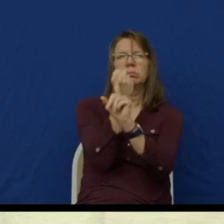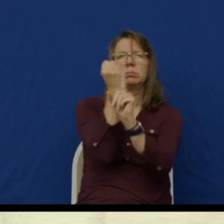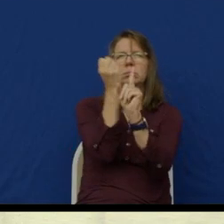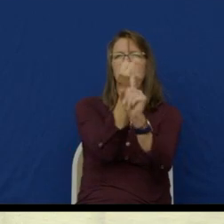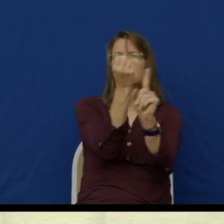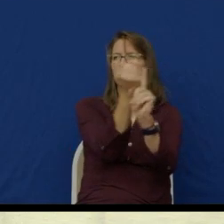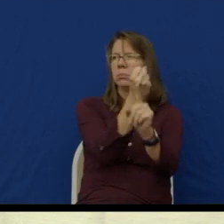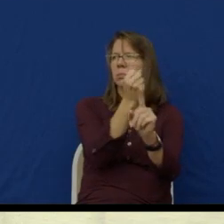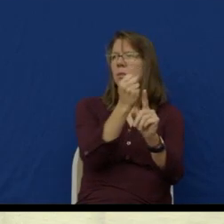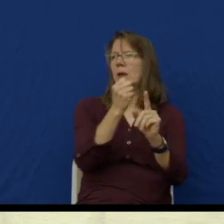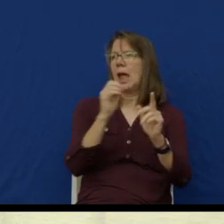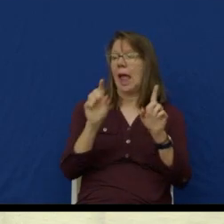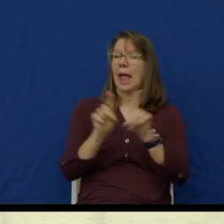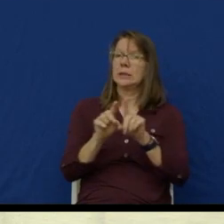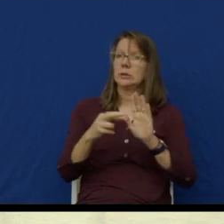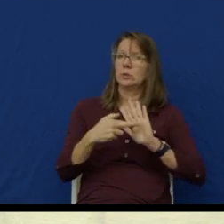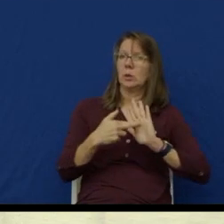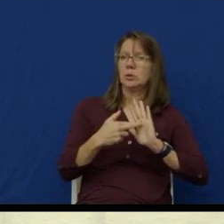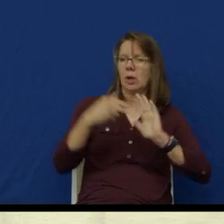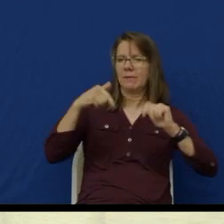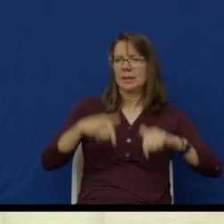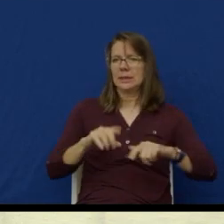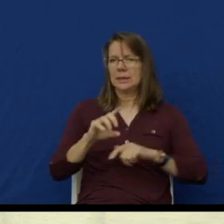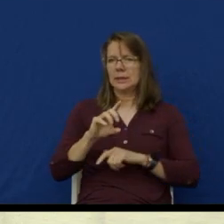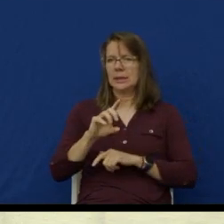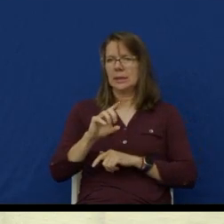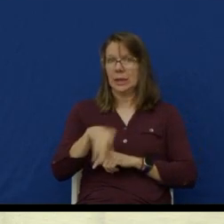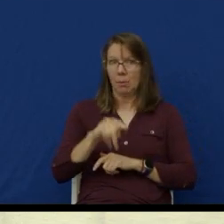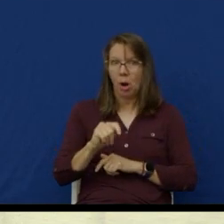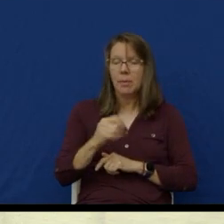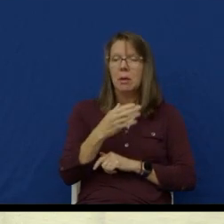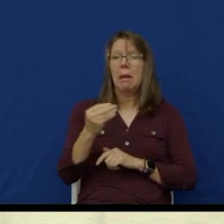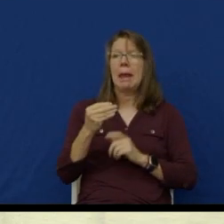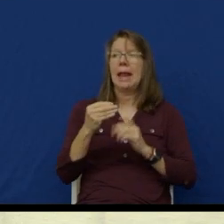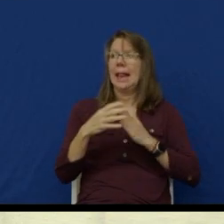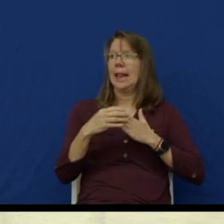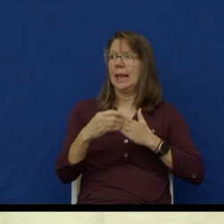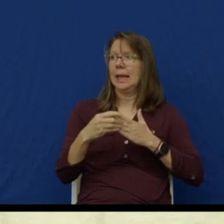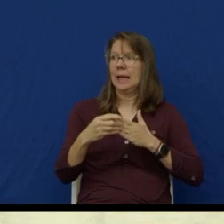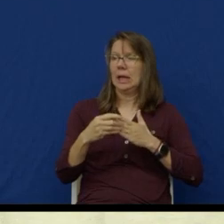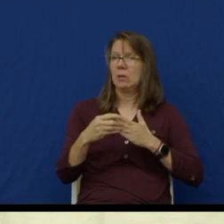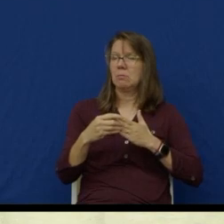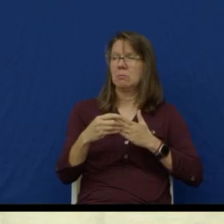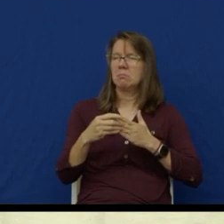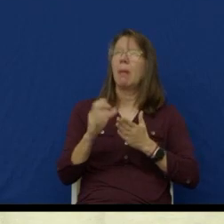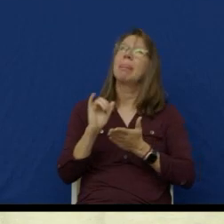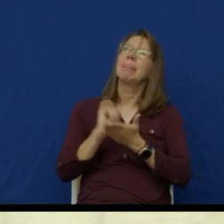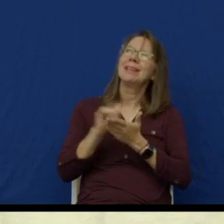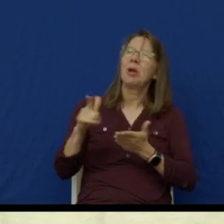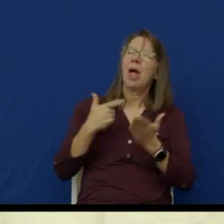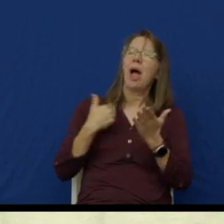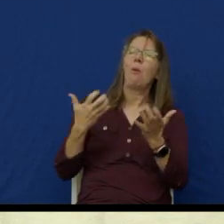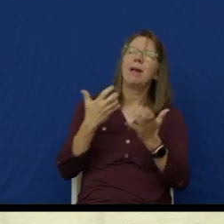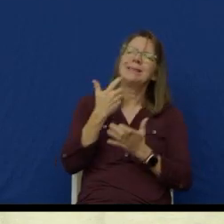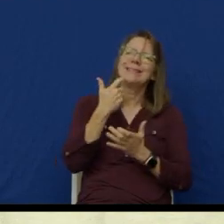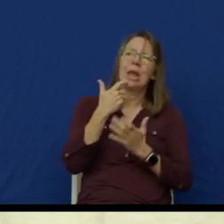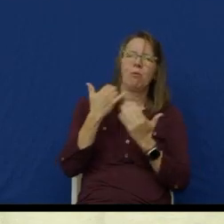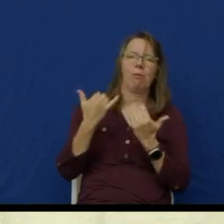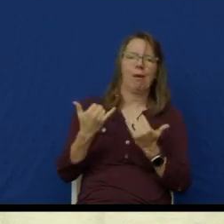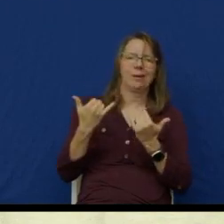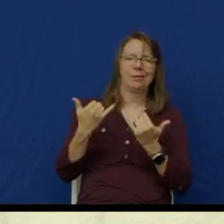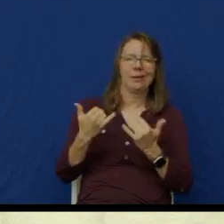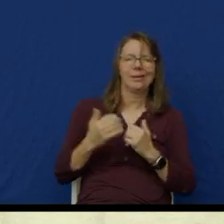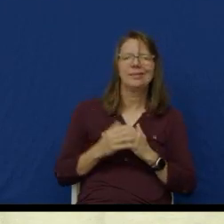your leadership. And that is all I better say about that right now. I'm sure we'll